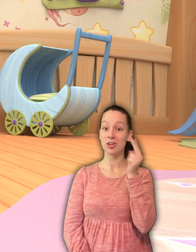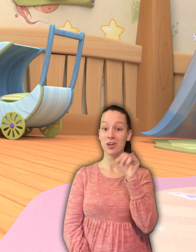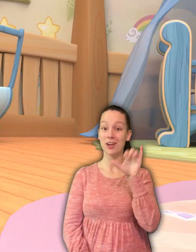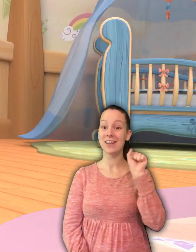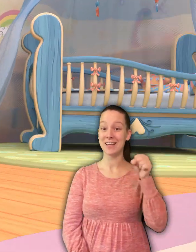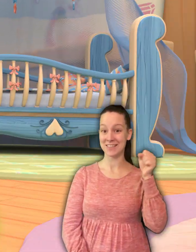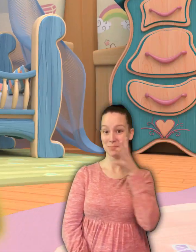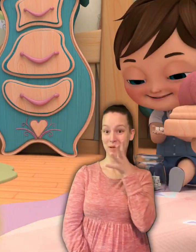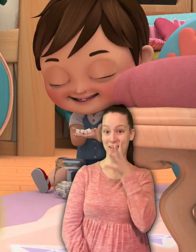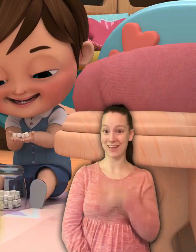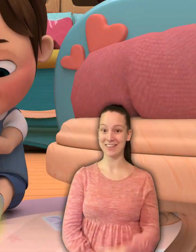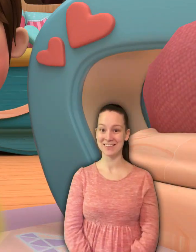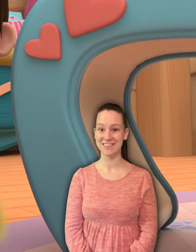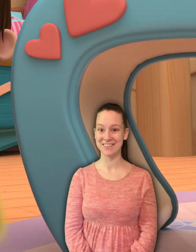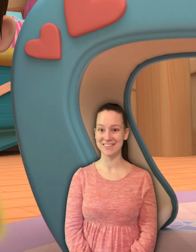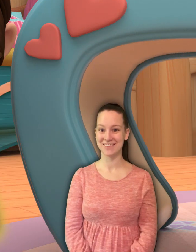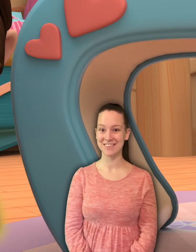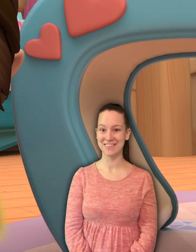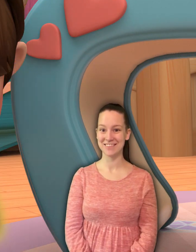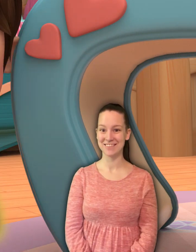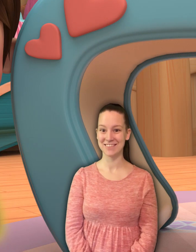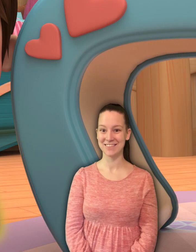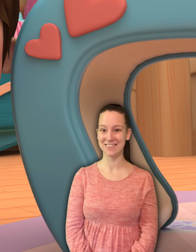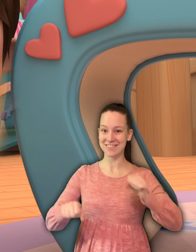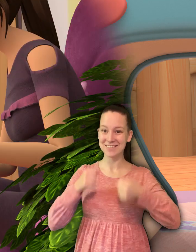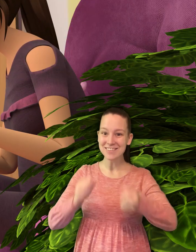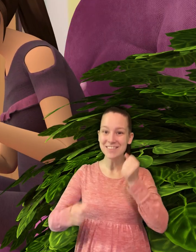Johny Johny yes Mama